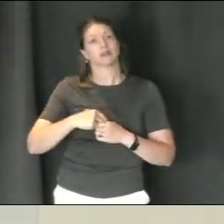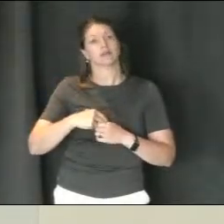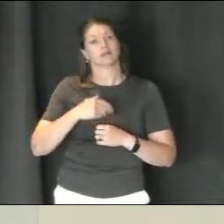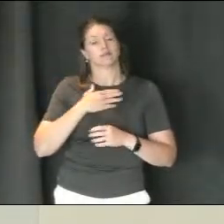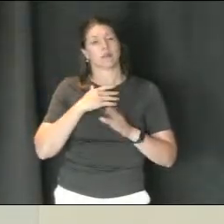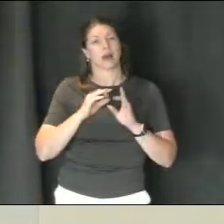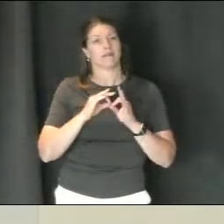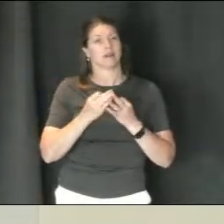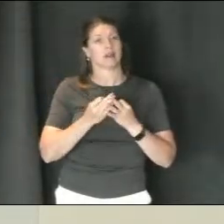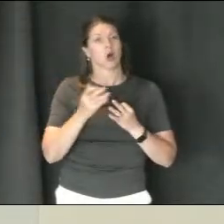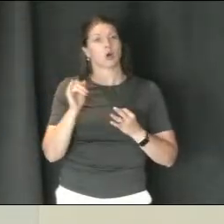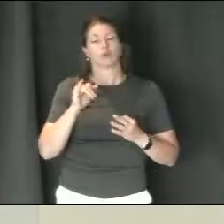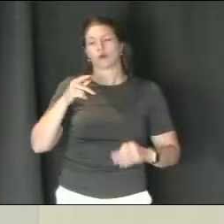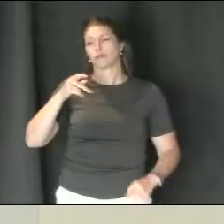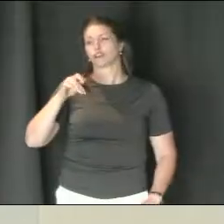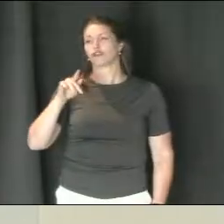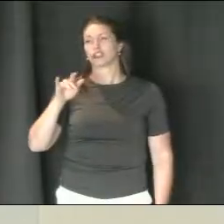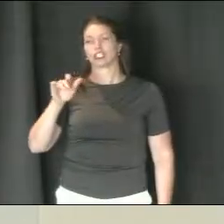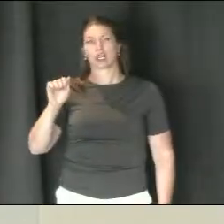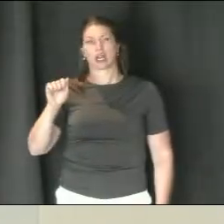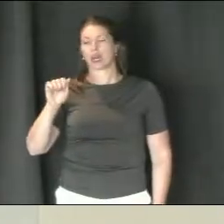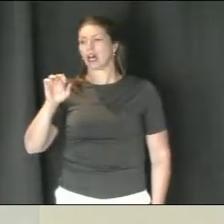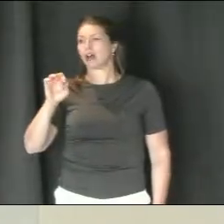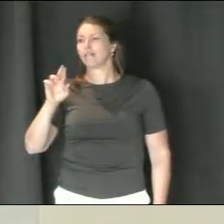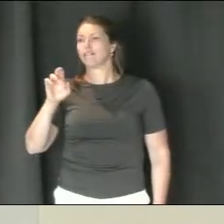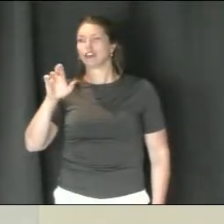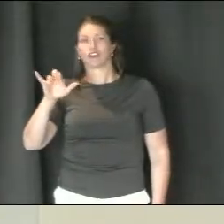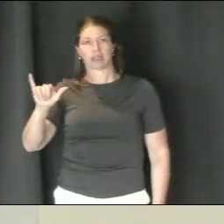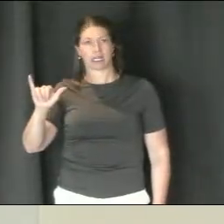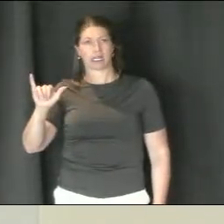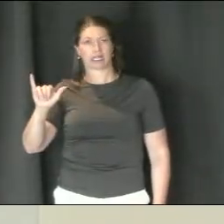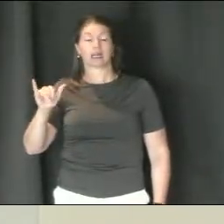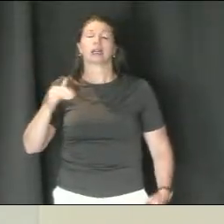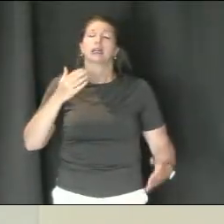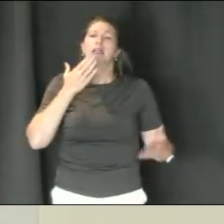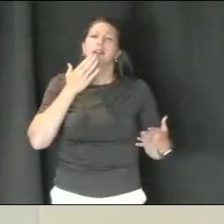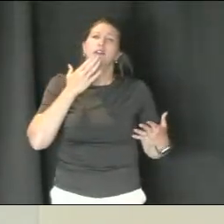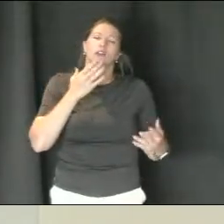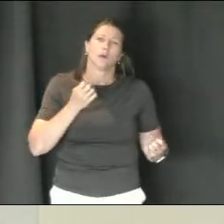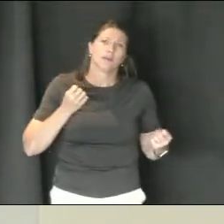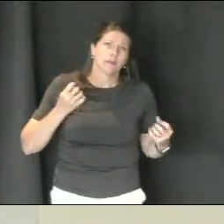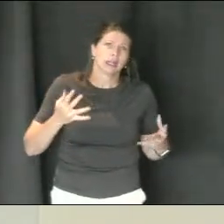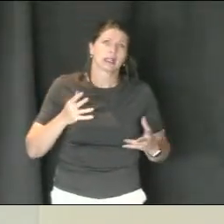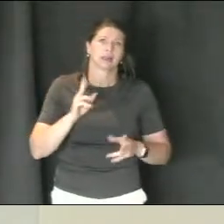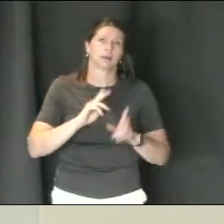Patricia Fury. And I want to thank all the many people I worked with over the